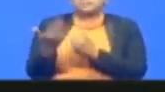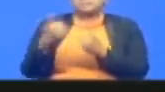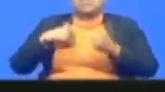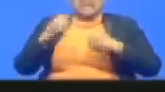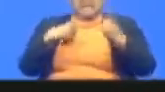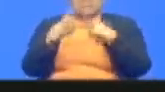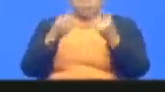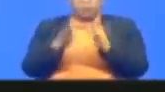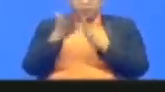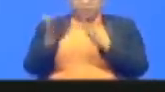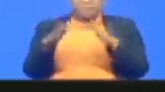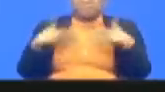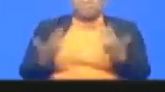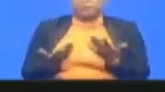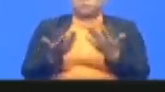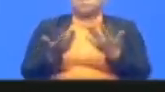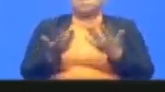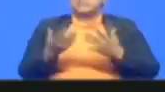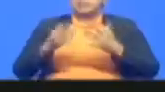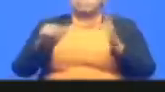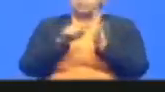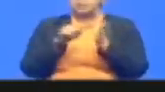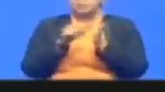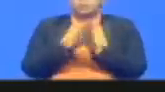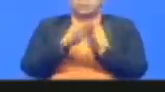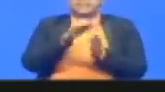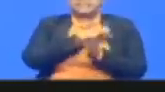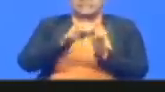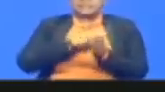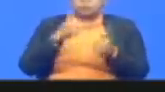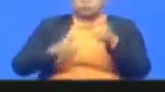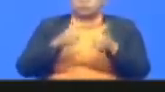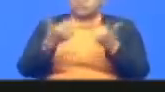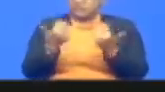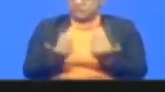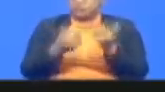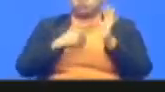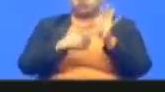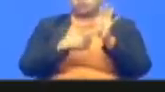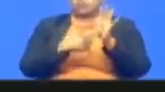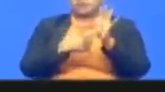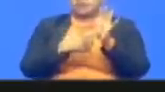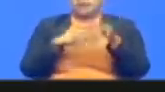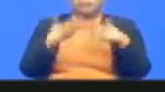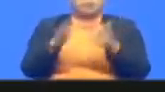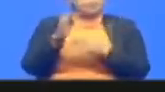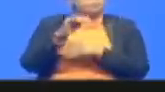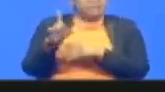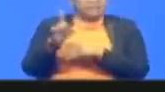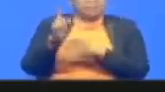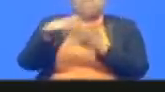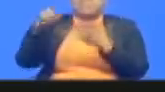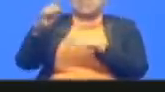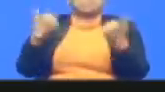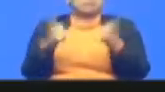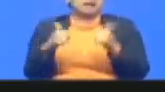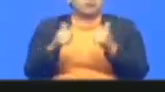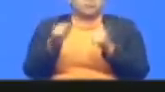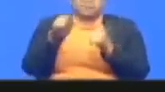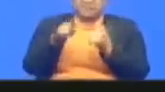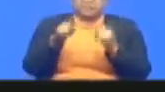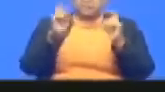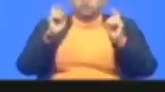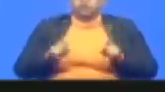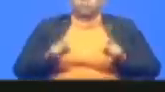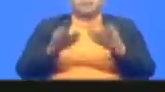him regarding the potential stalemate with the Senate, which has indicated that the Division of Revenue Bill has not been passed, and this should be a